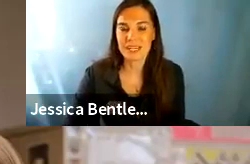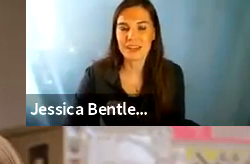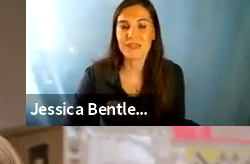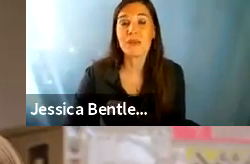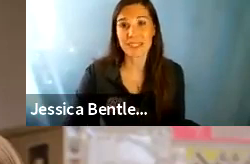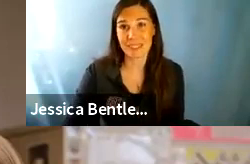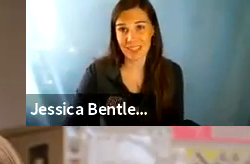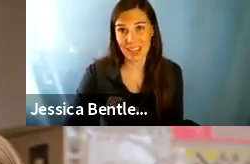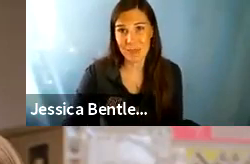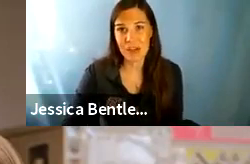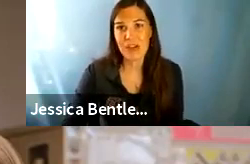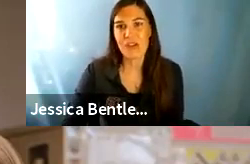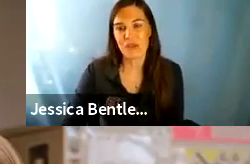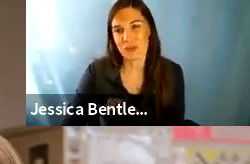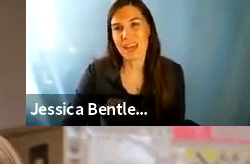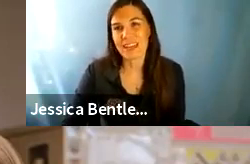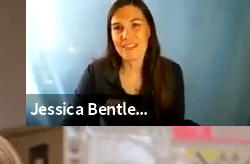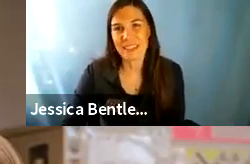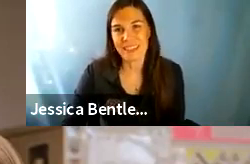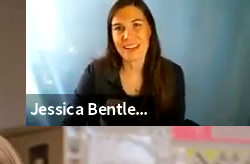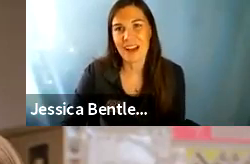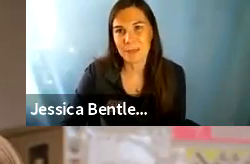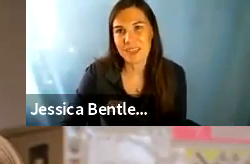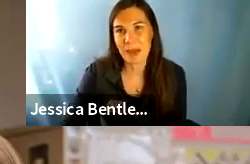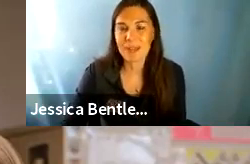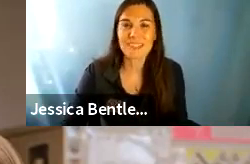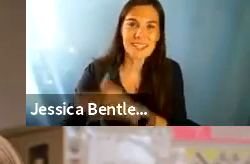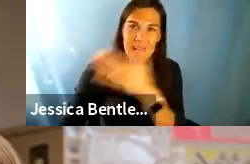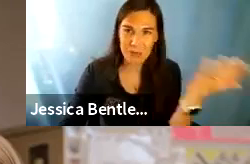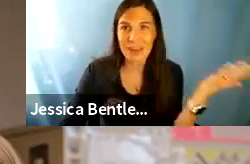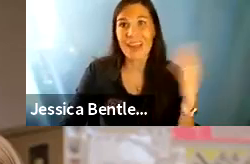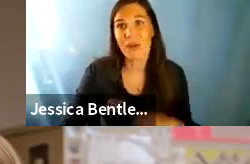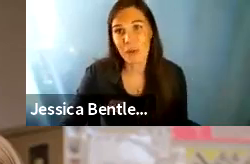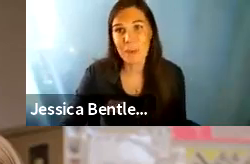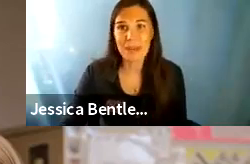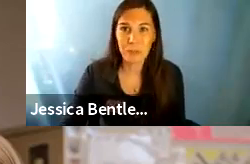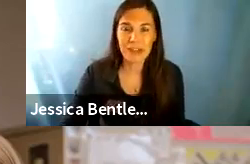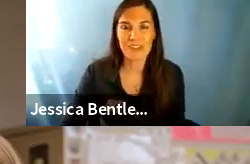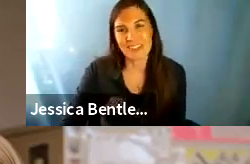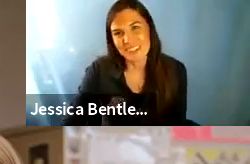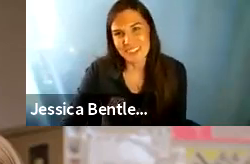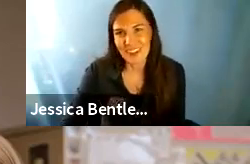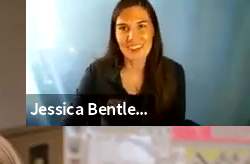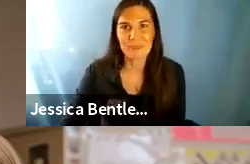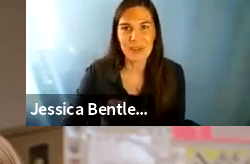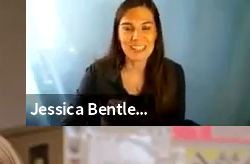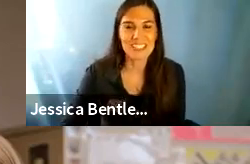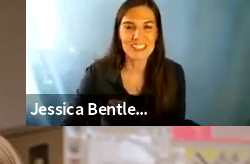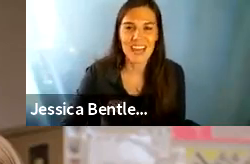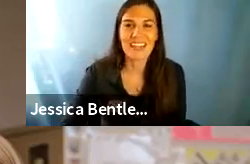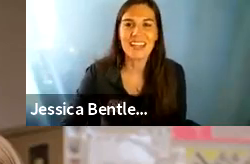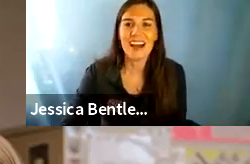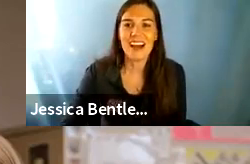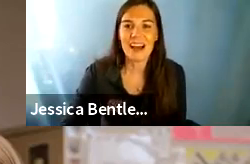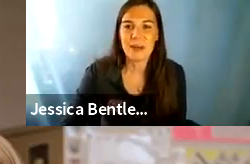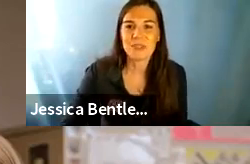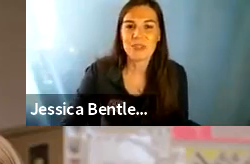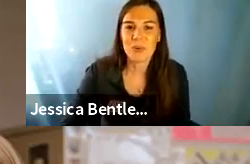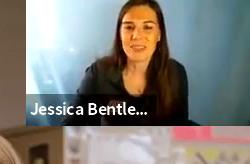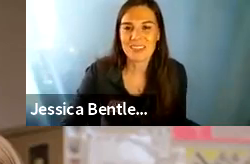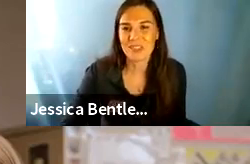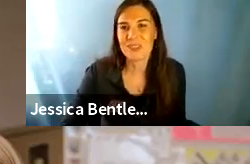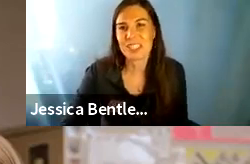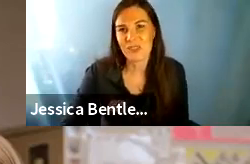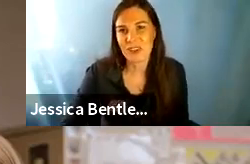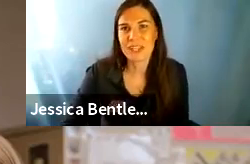big fundraising club for that event that comes up, because again, we rent out a whole bed and breakfast. It does cost money to do that.